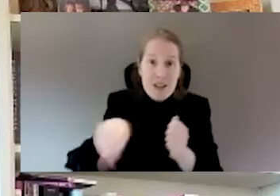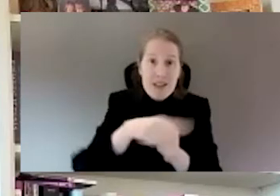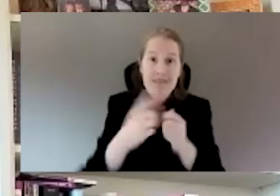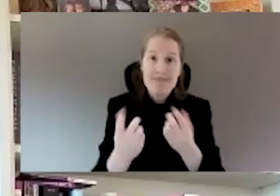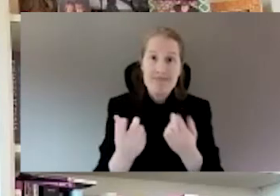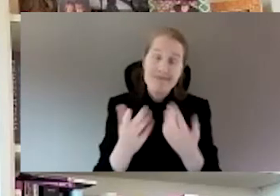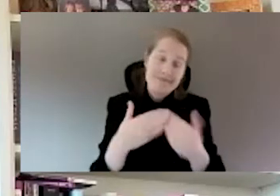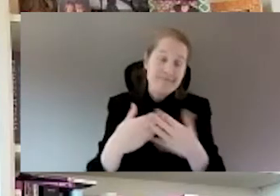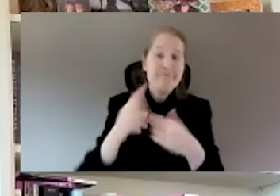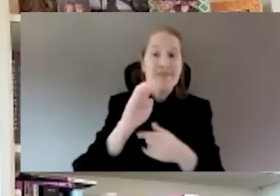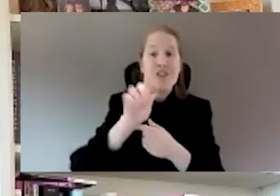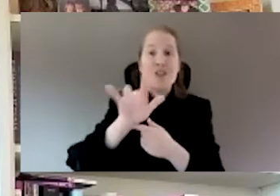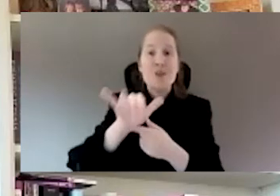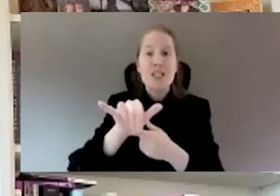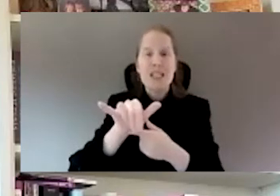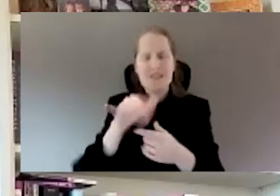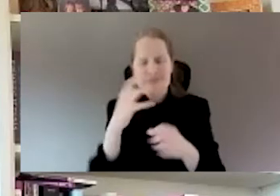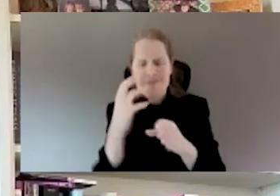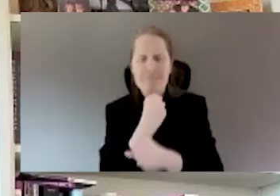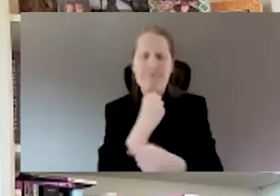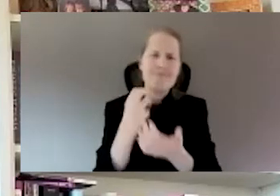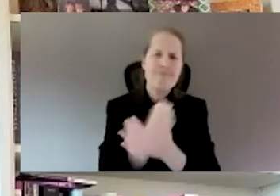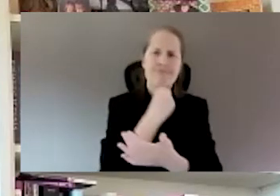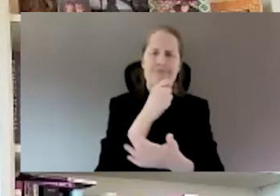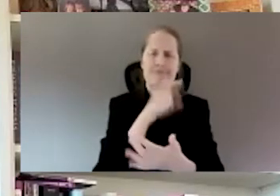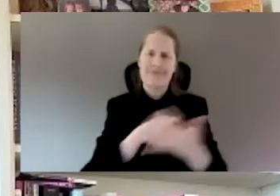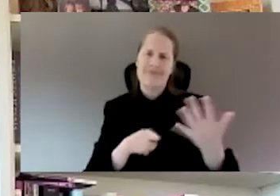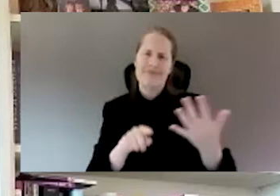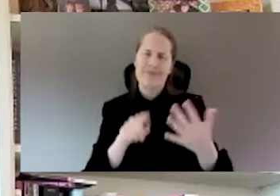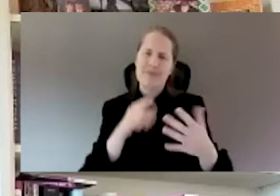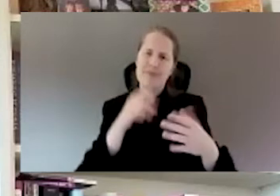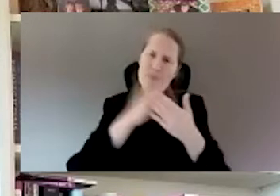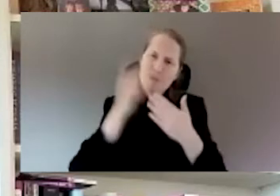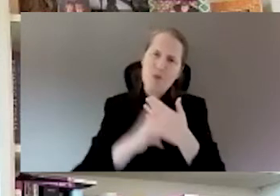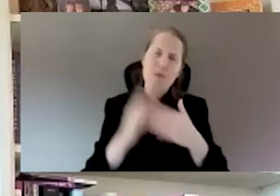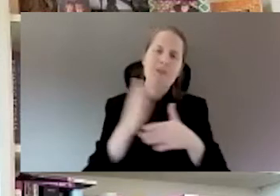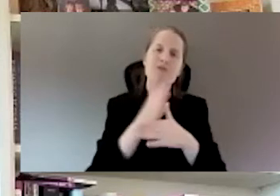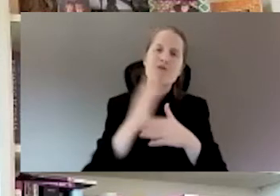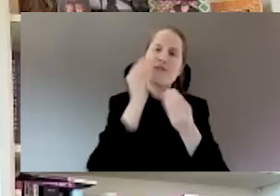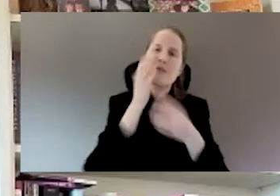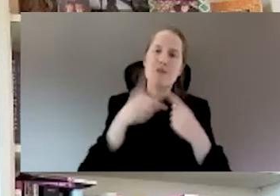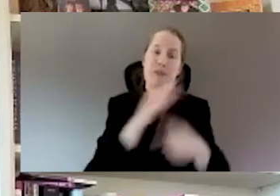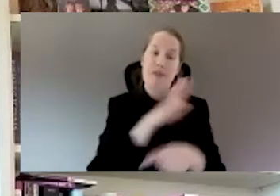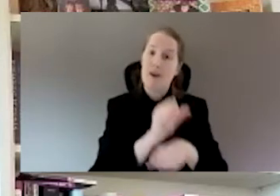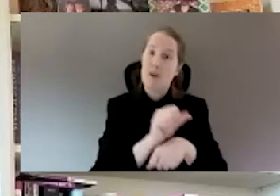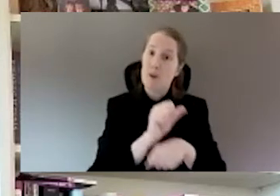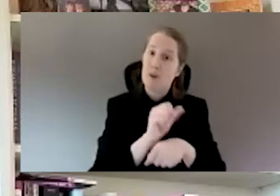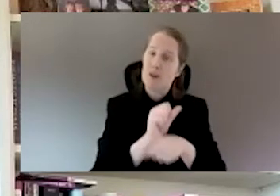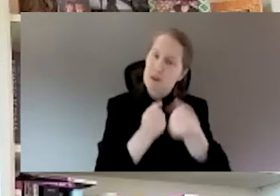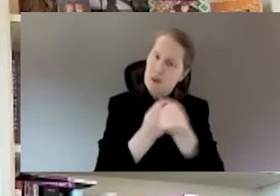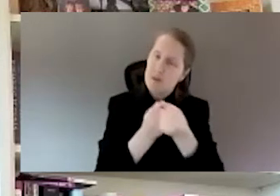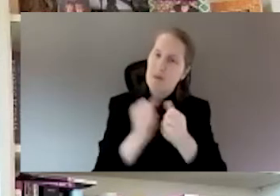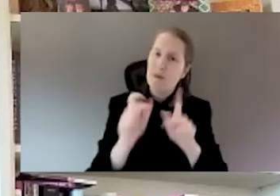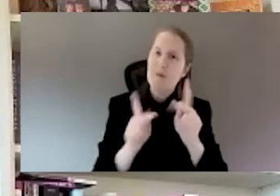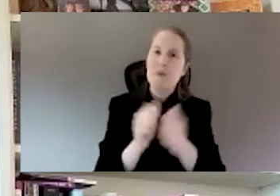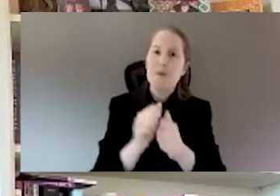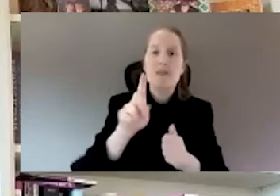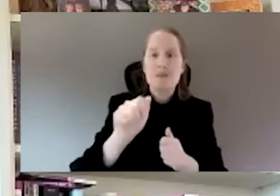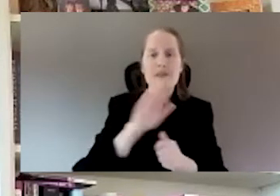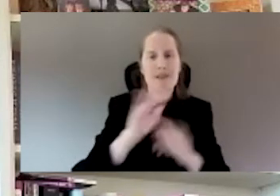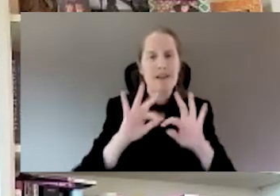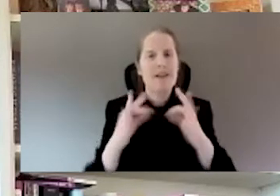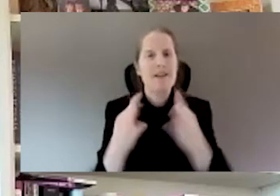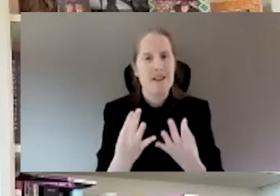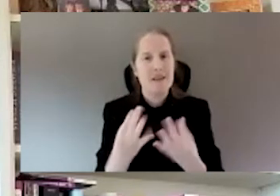access the great programming, and share information about their efforts in support of people with disabilities and their families this